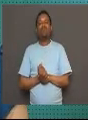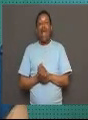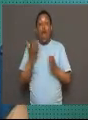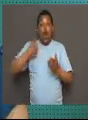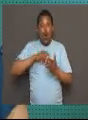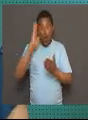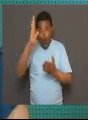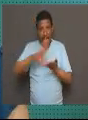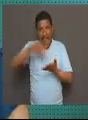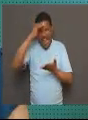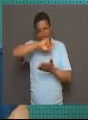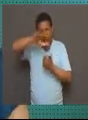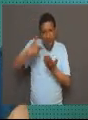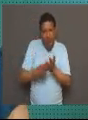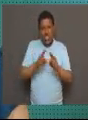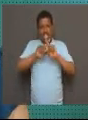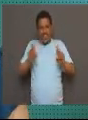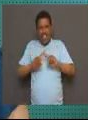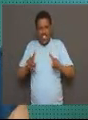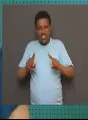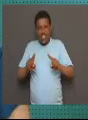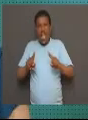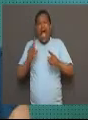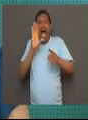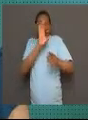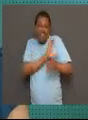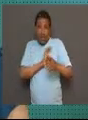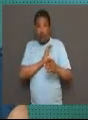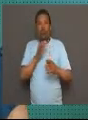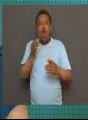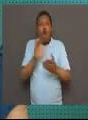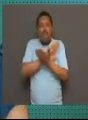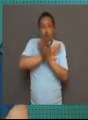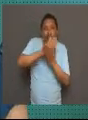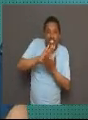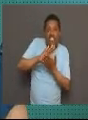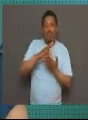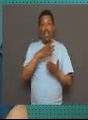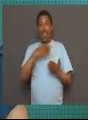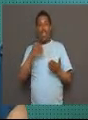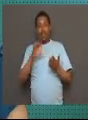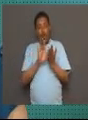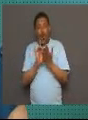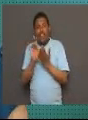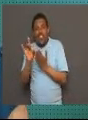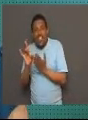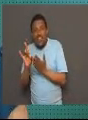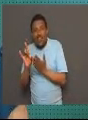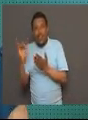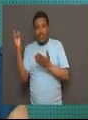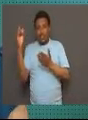We will learn about the different attributes of qualitative and